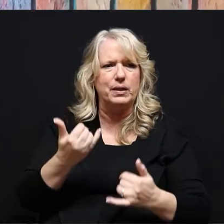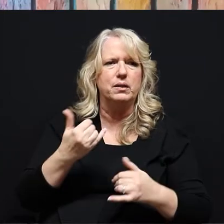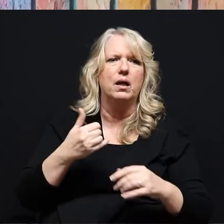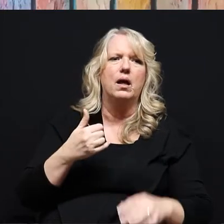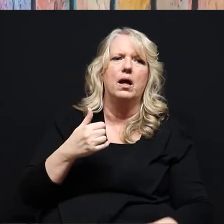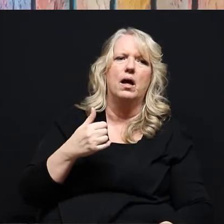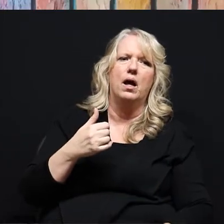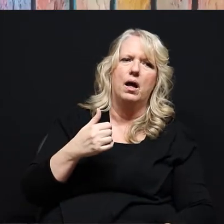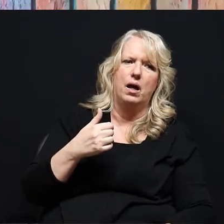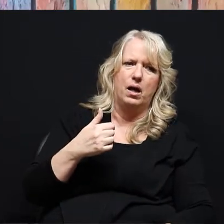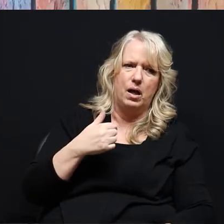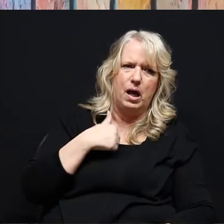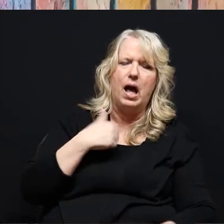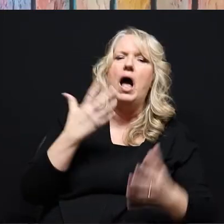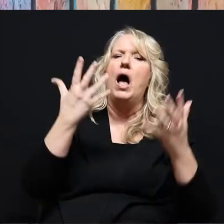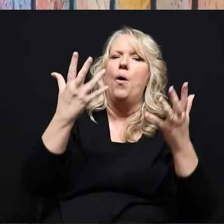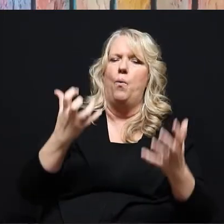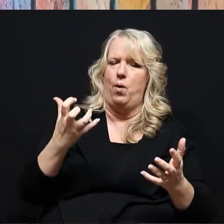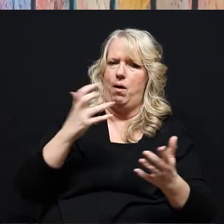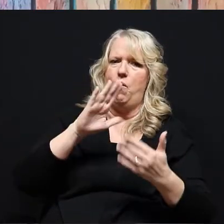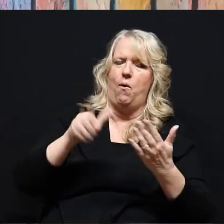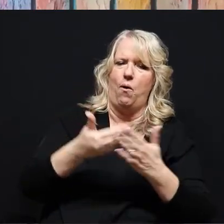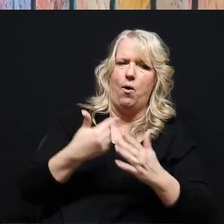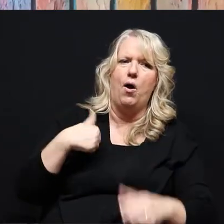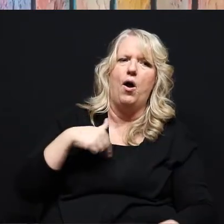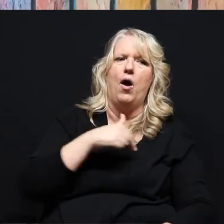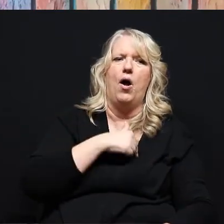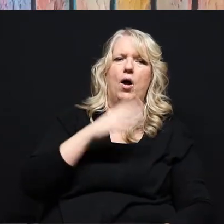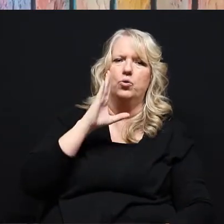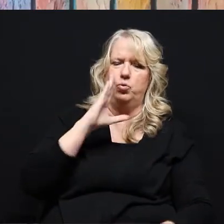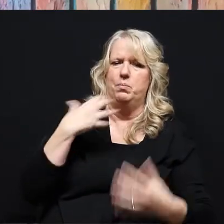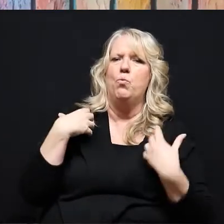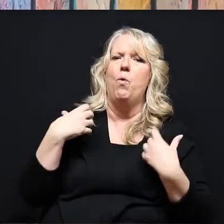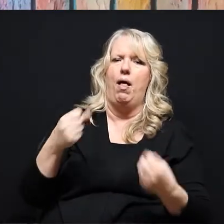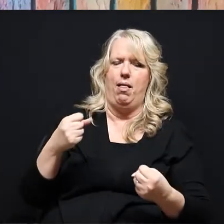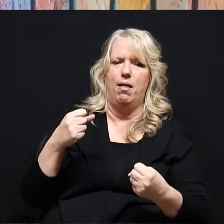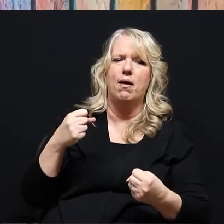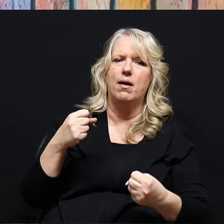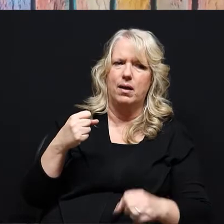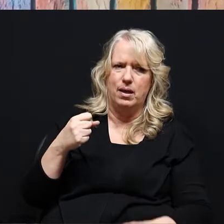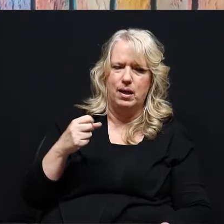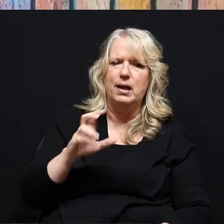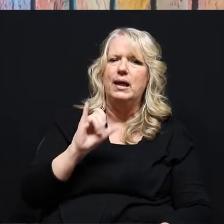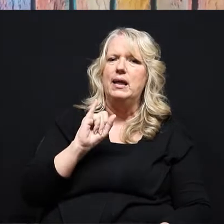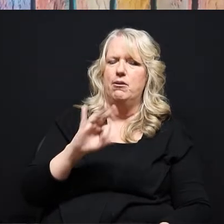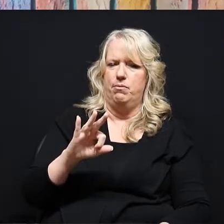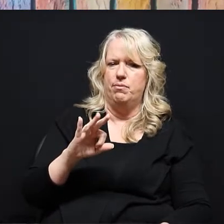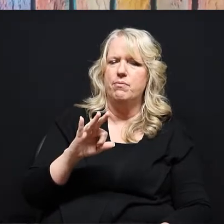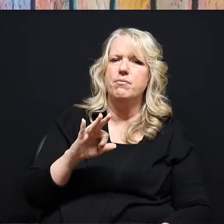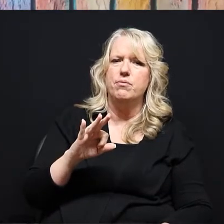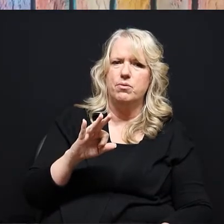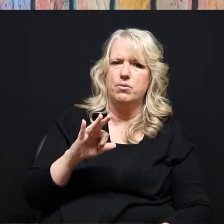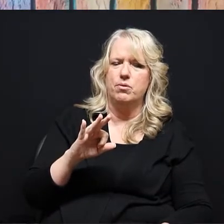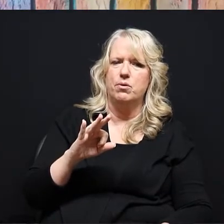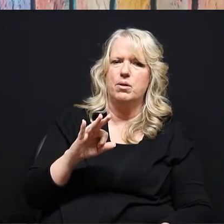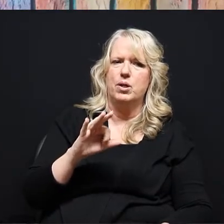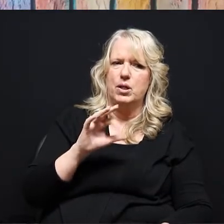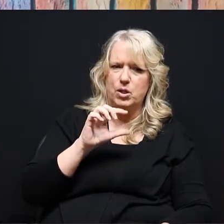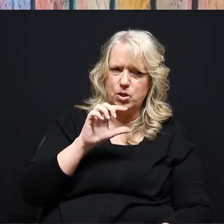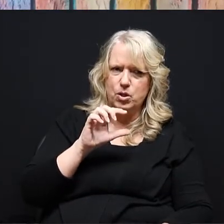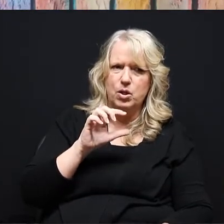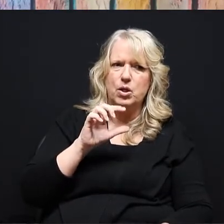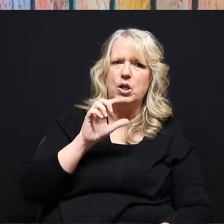want all of us to be well. So if you